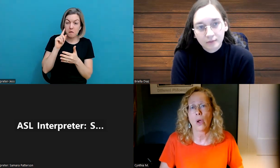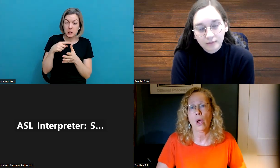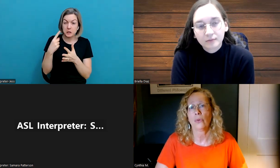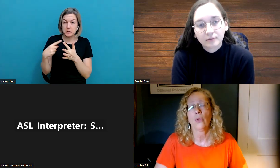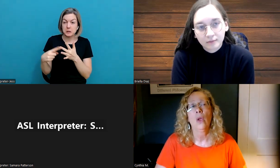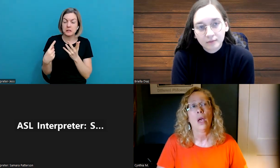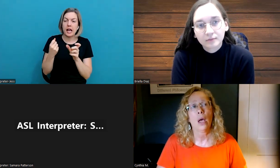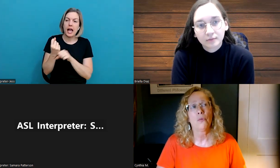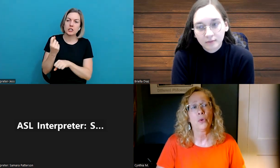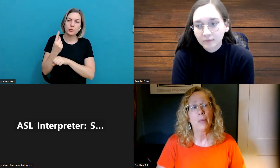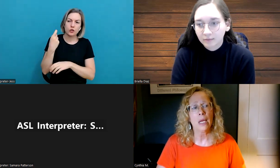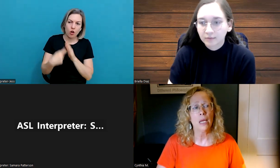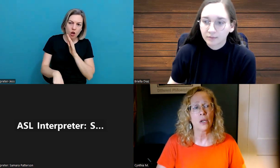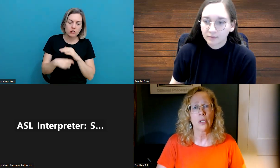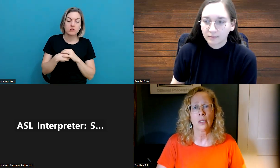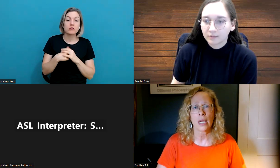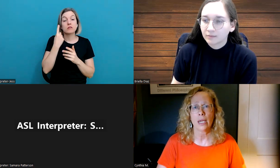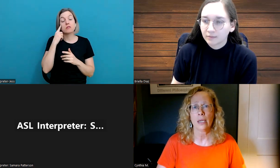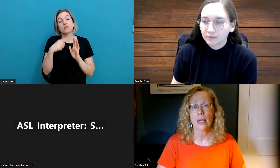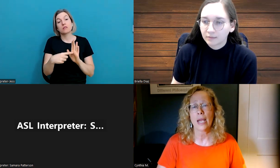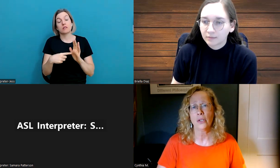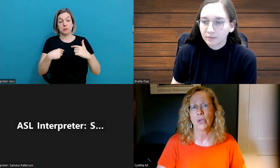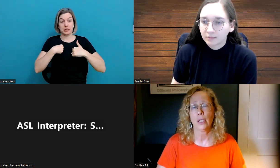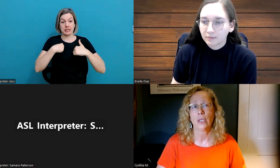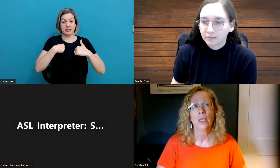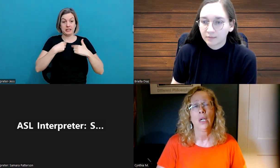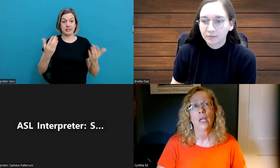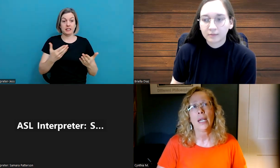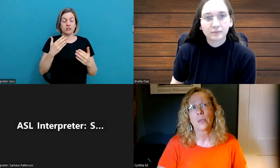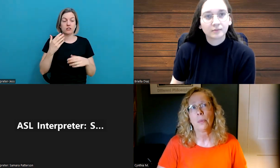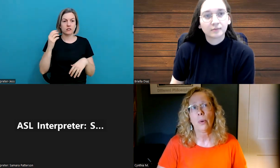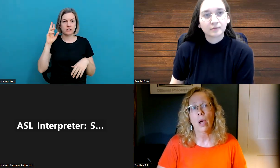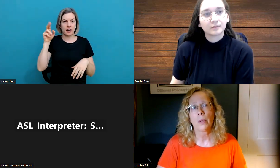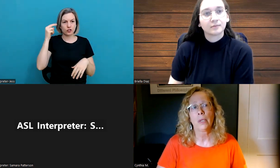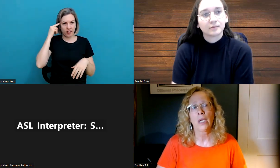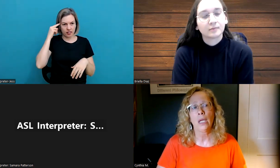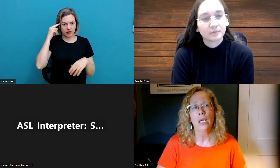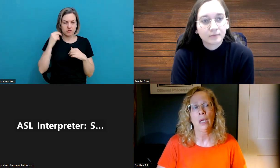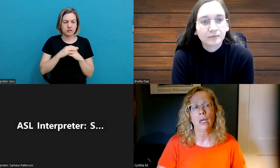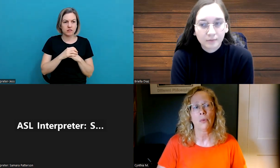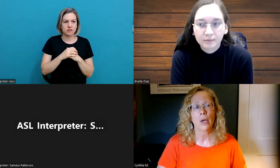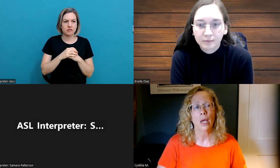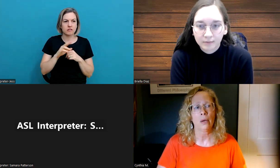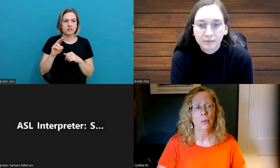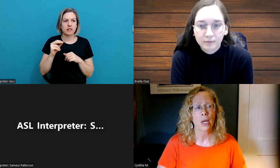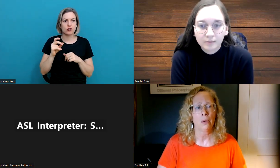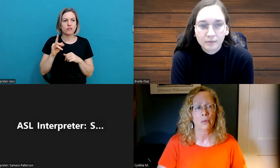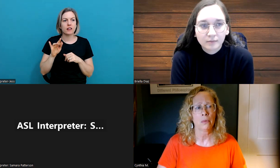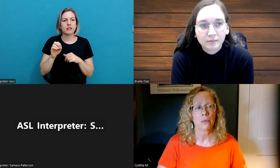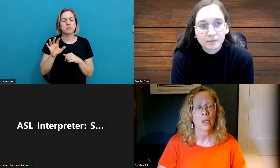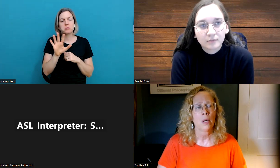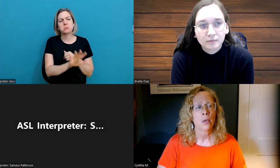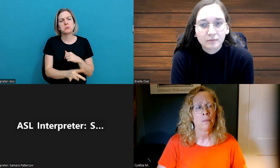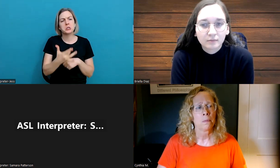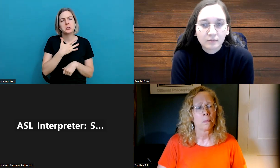annual costs. For me here in Nashville, it's probably going to run